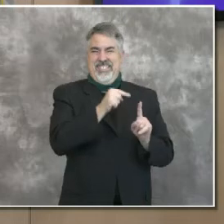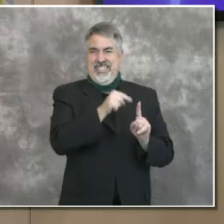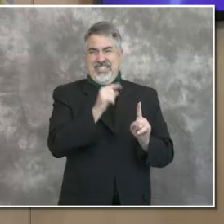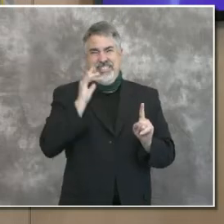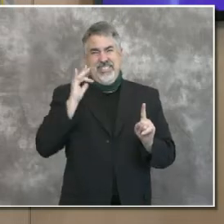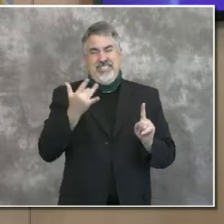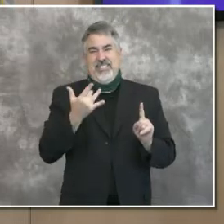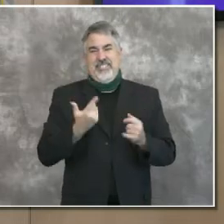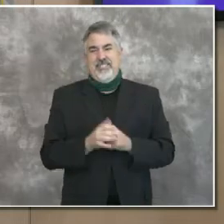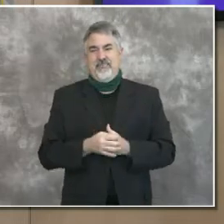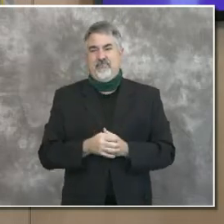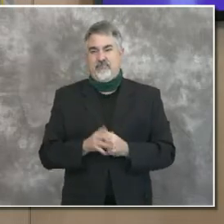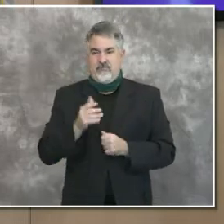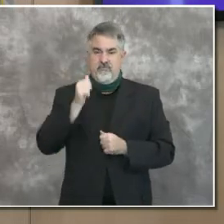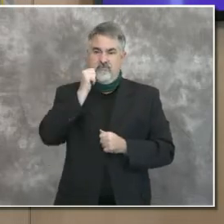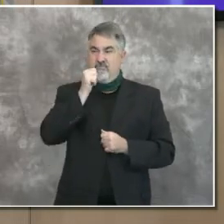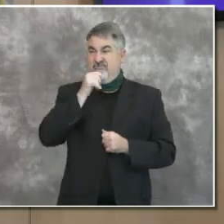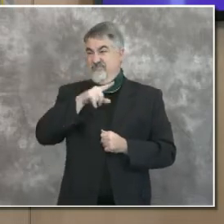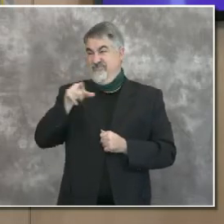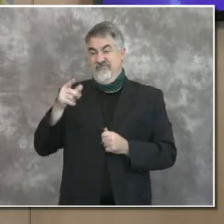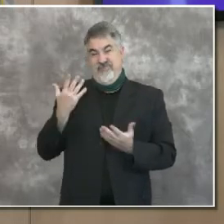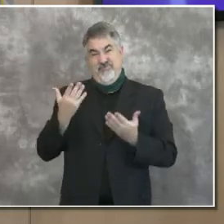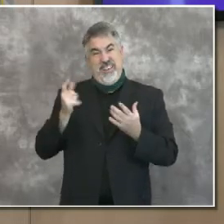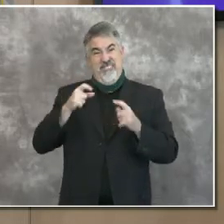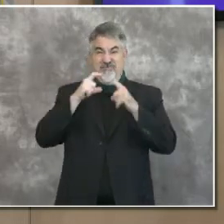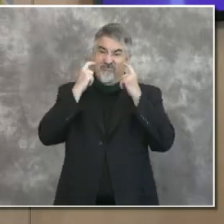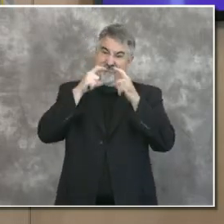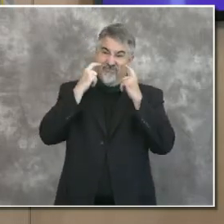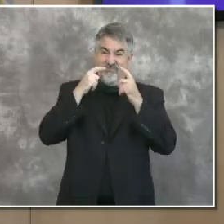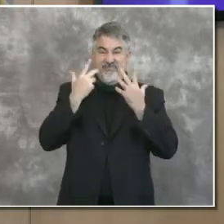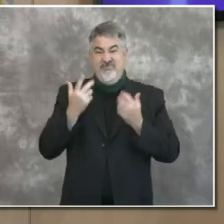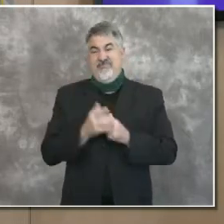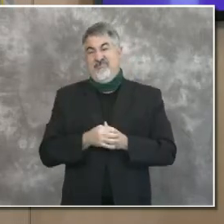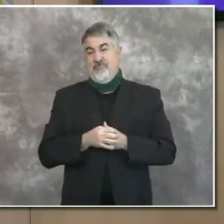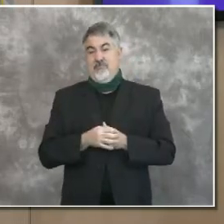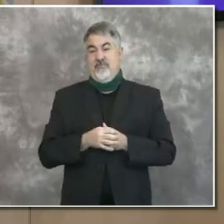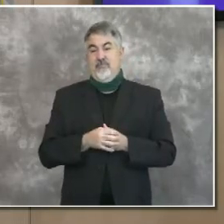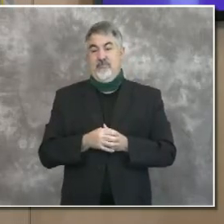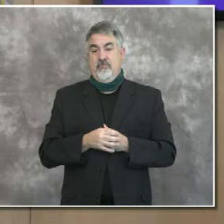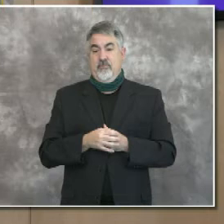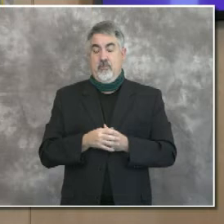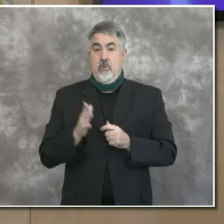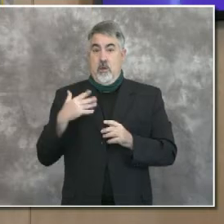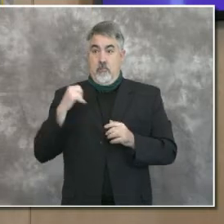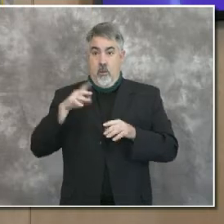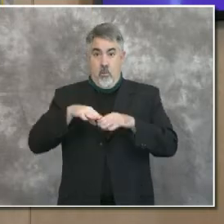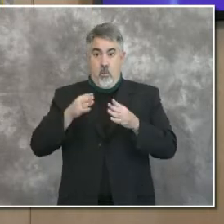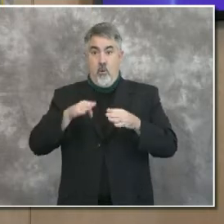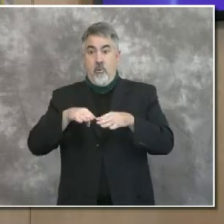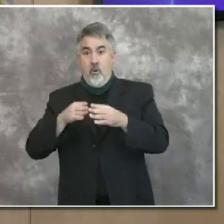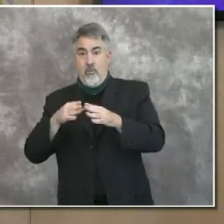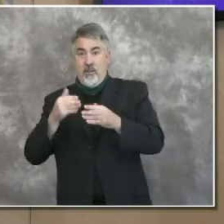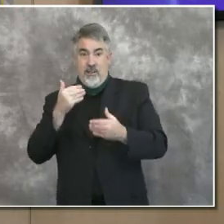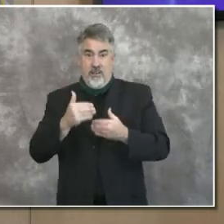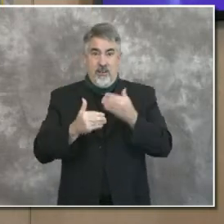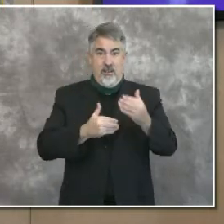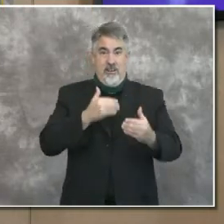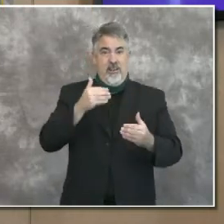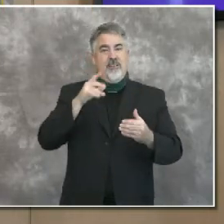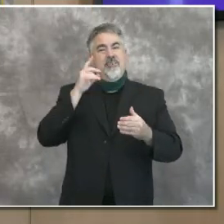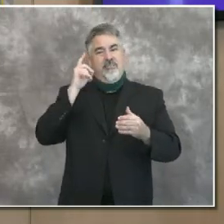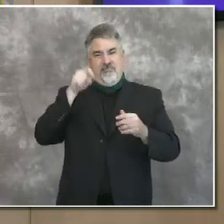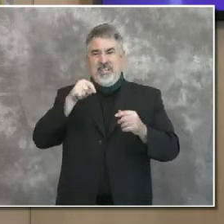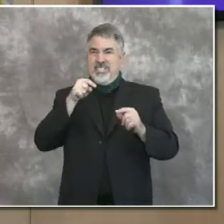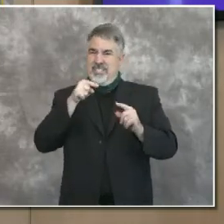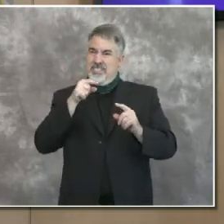our posture that will begin to facilitate the easing, and as we facilitate that easing, hopefully contain the spread, which will